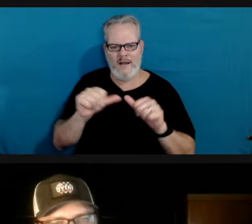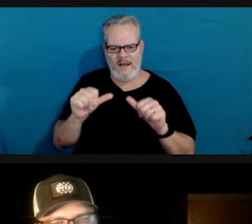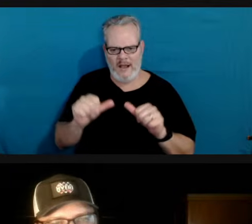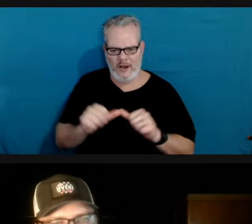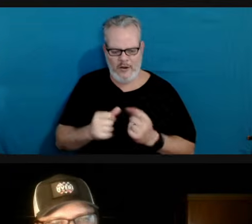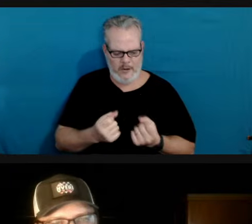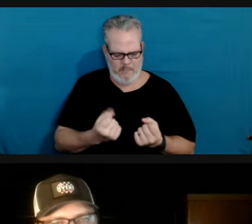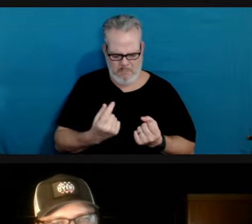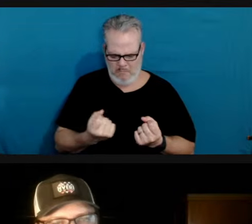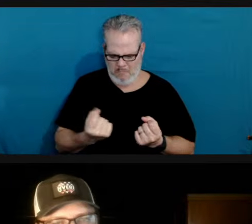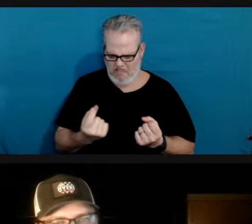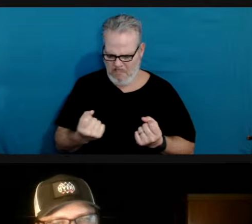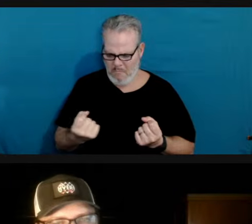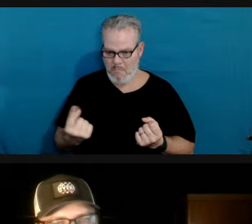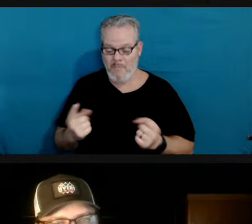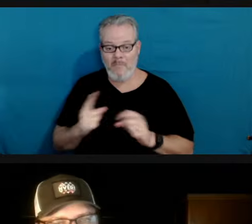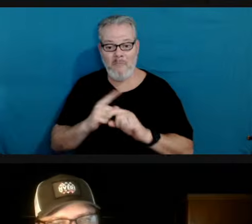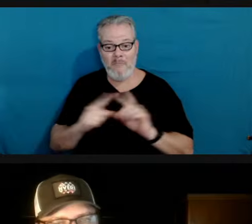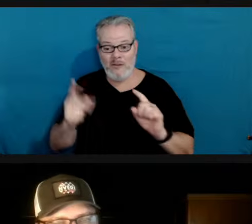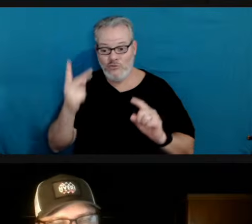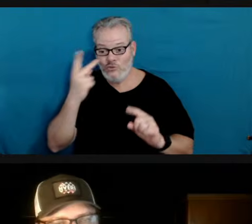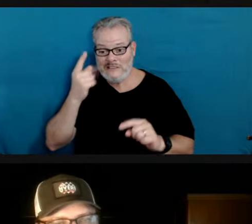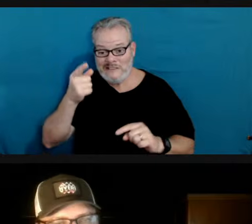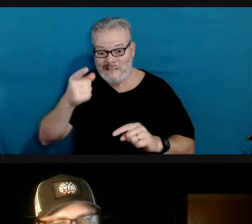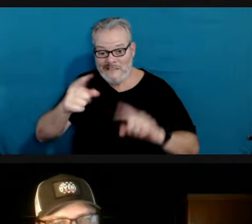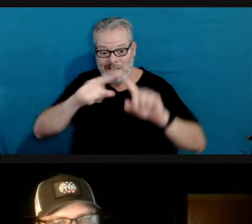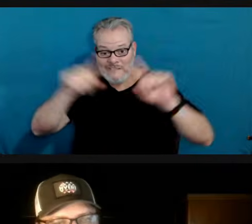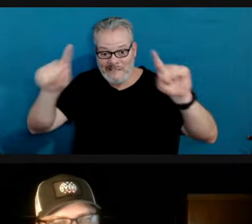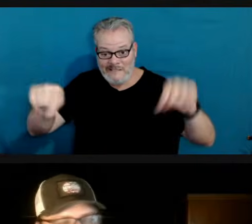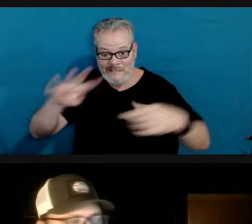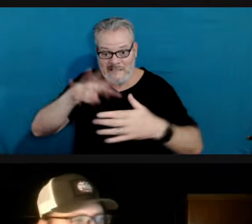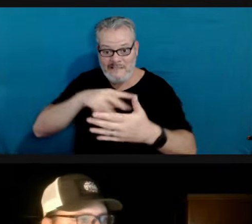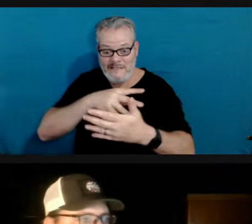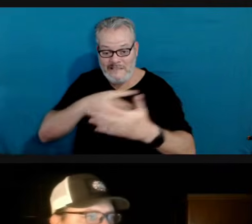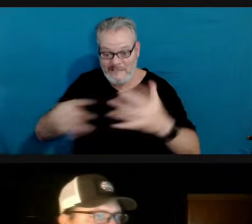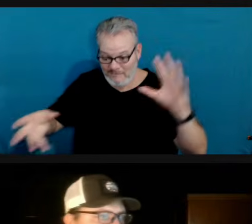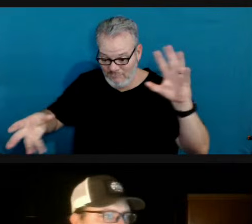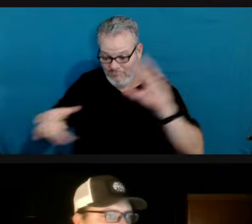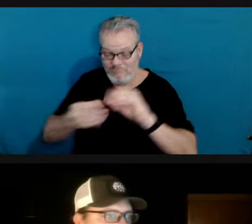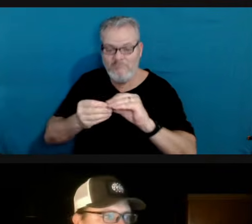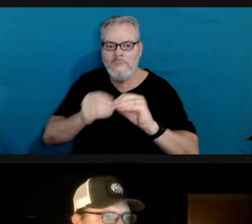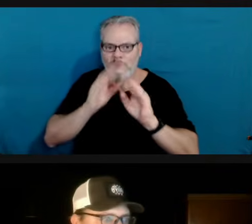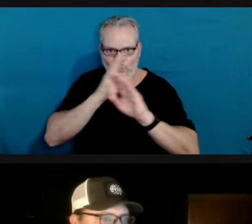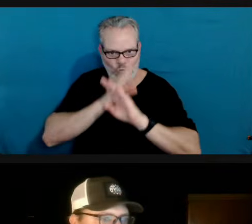can see it fairly quiet over the last week. And that's our Hawaii volcano summary for this week.